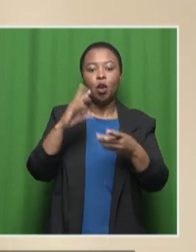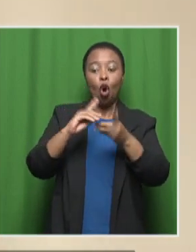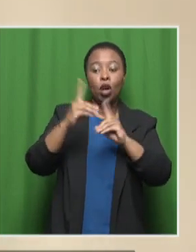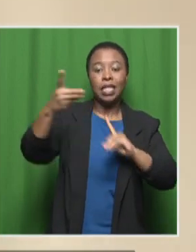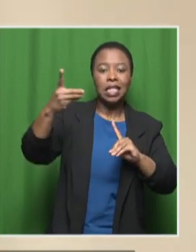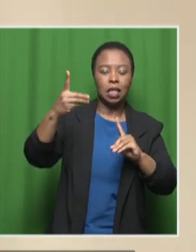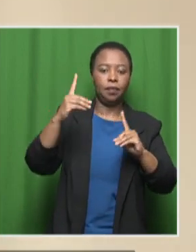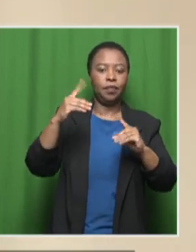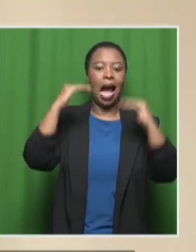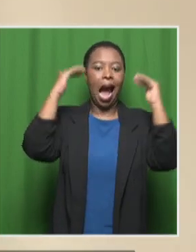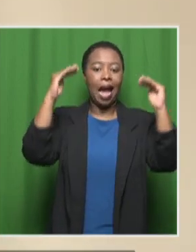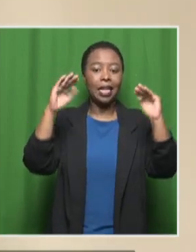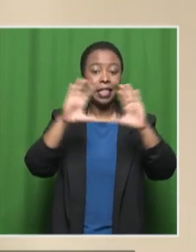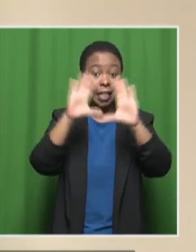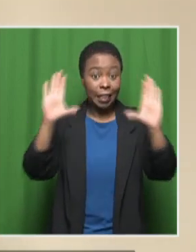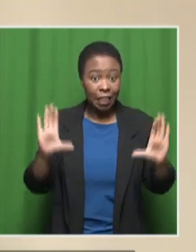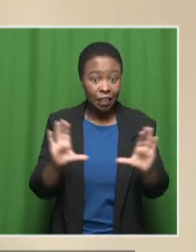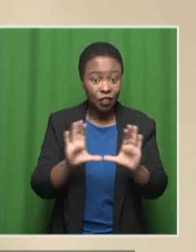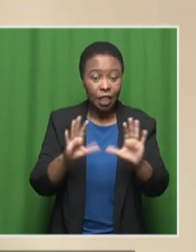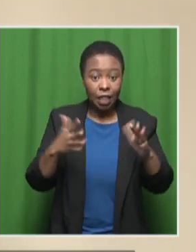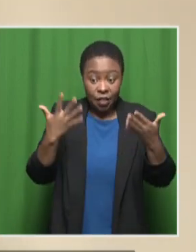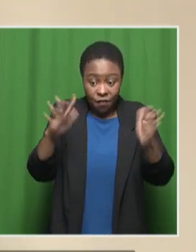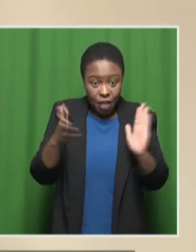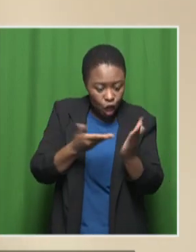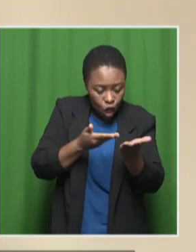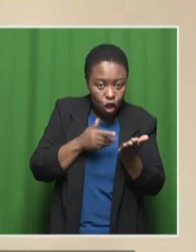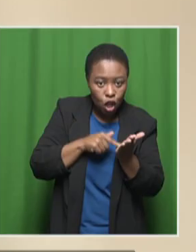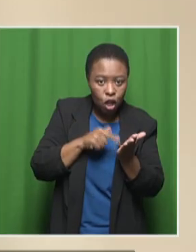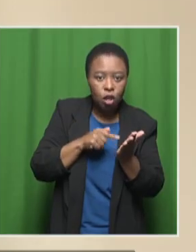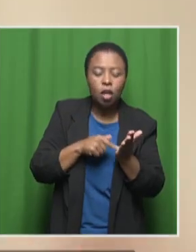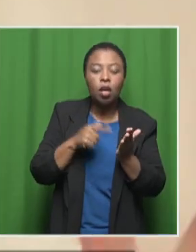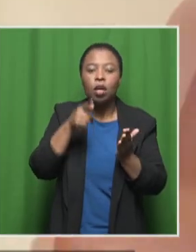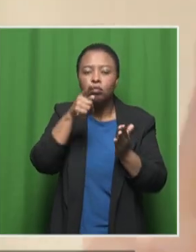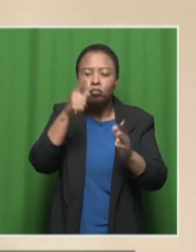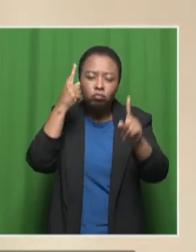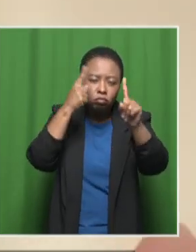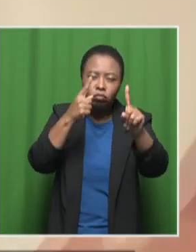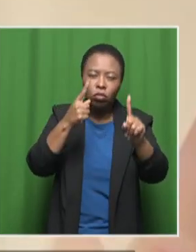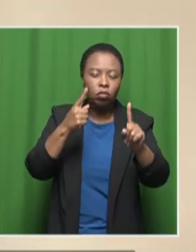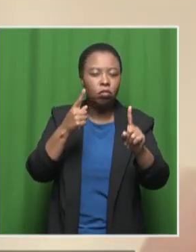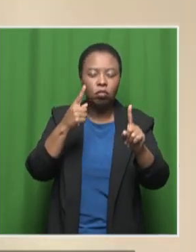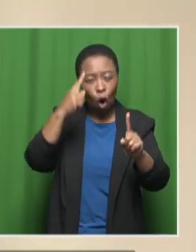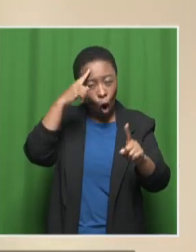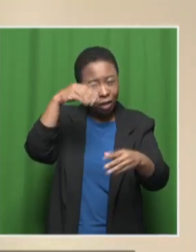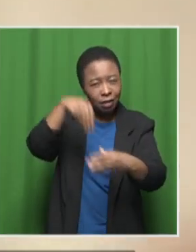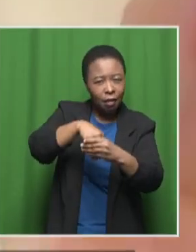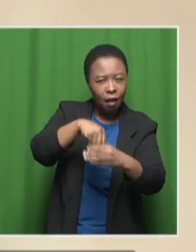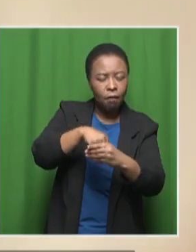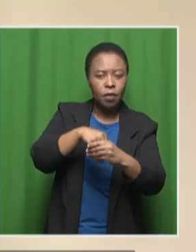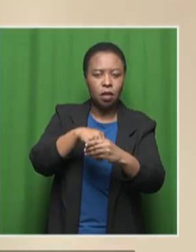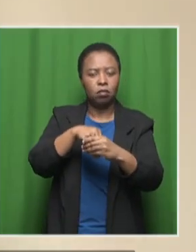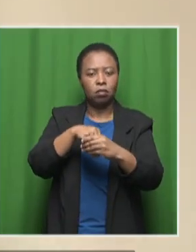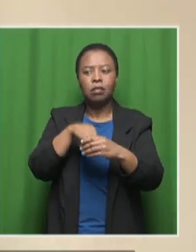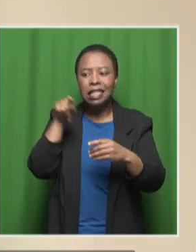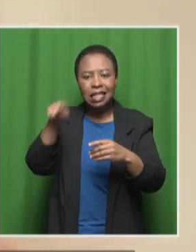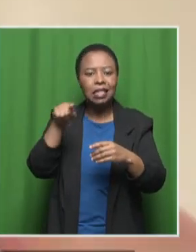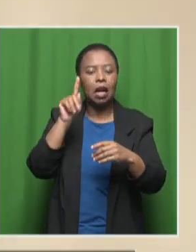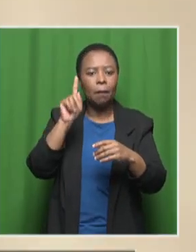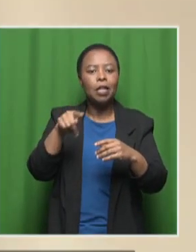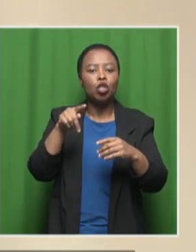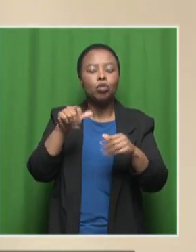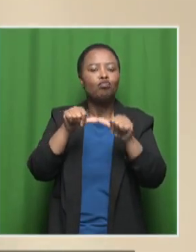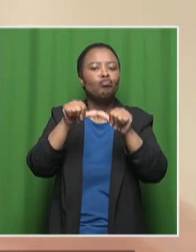higher certificate that you're doing, what do you want that student to be? It's a concept or continuum of knowing, doing, being. So you